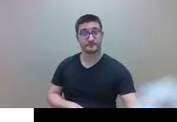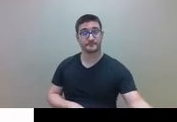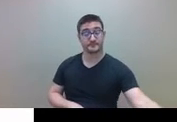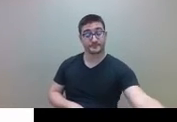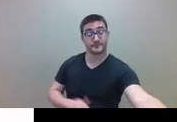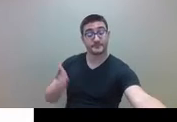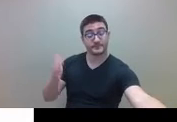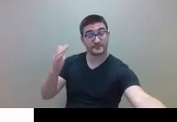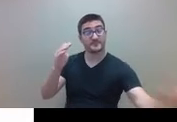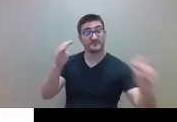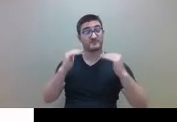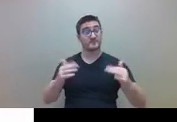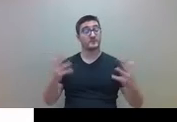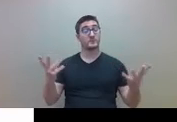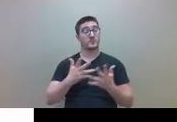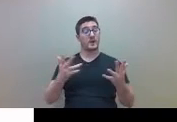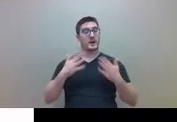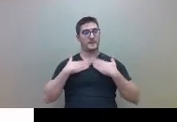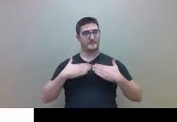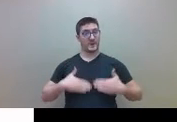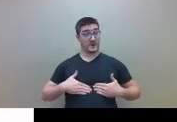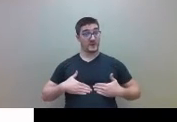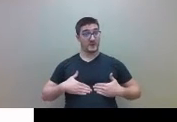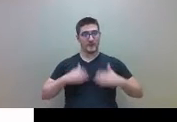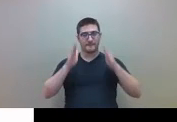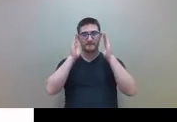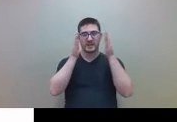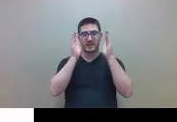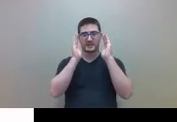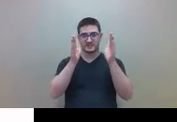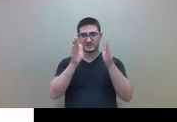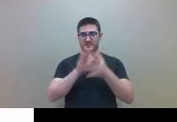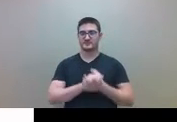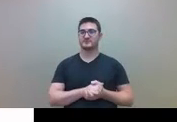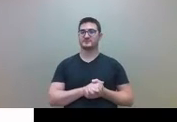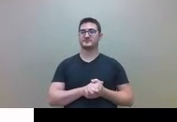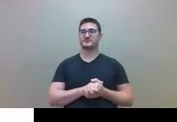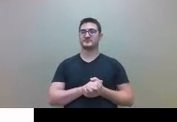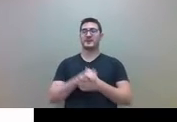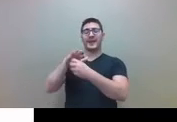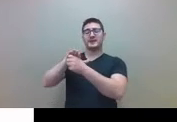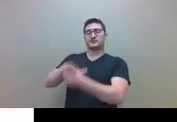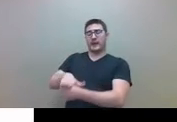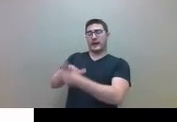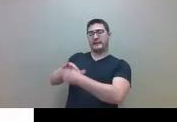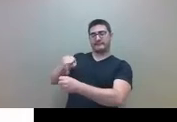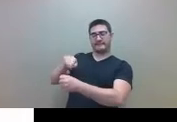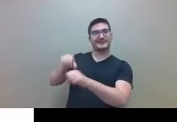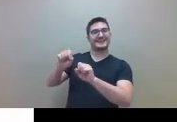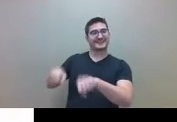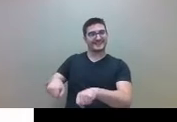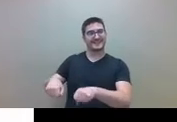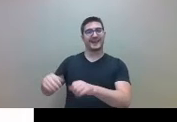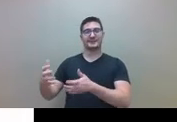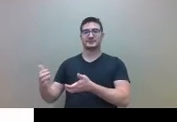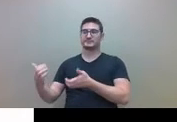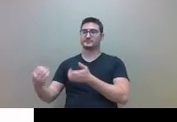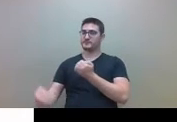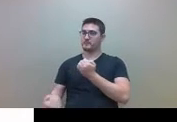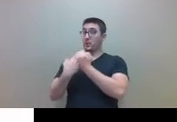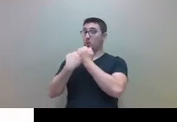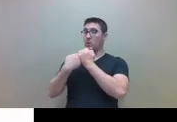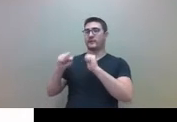we really do listen to our body, we want to make stress a friend rather than an enemy. Listening and